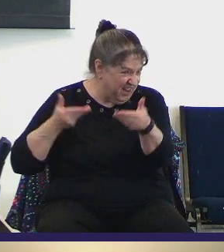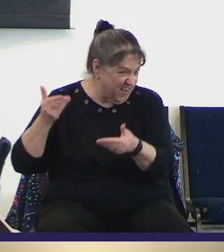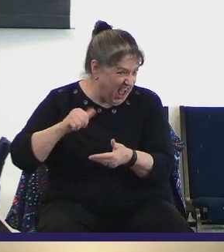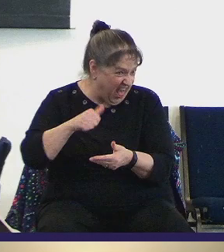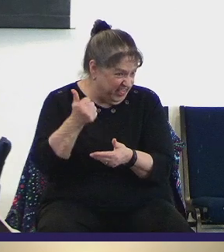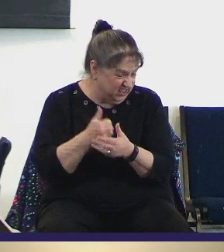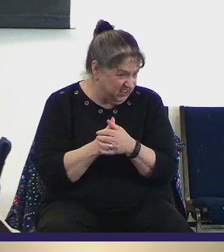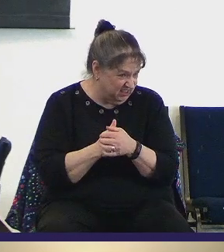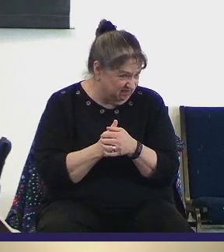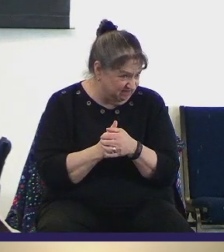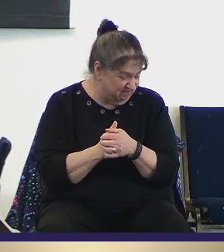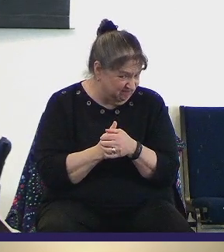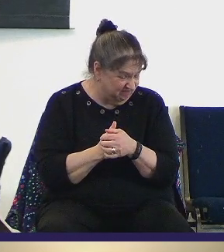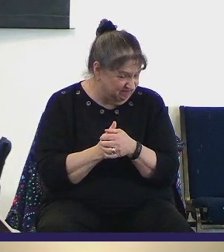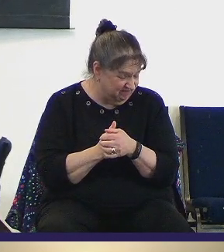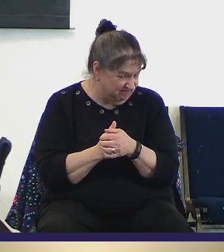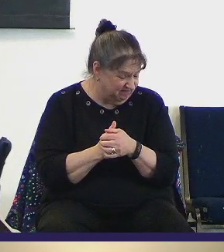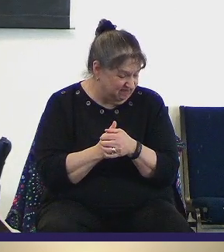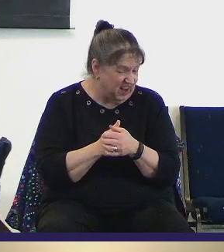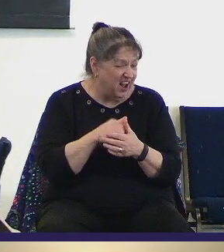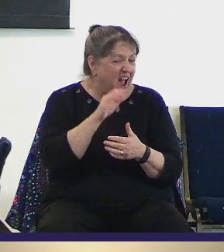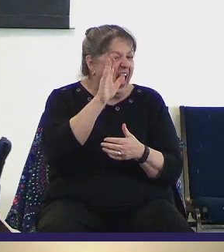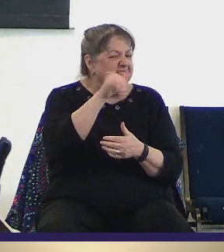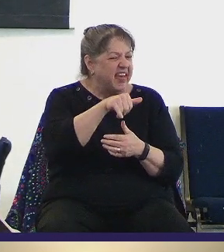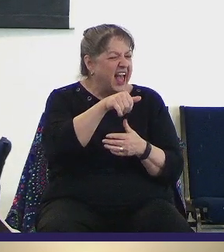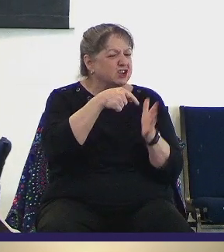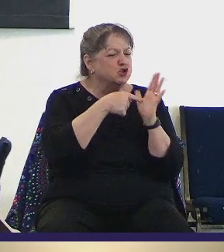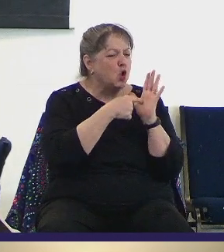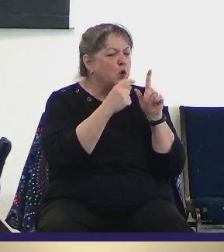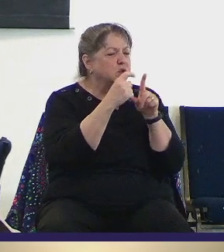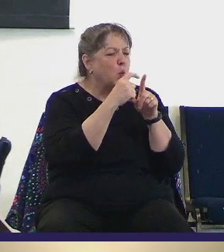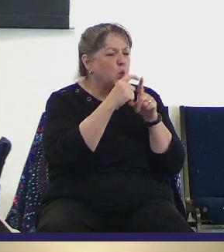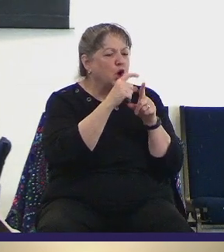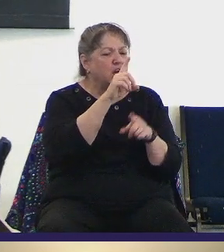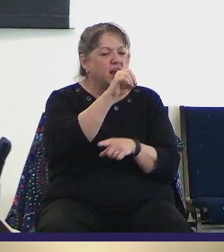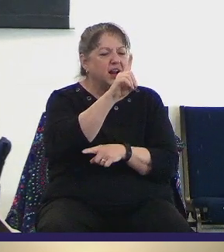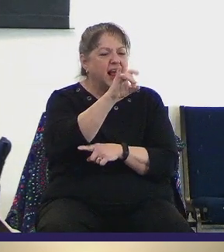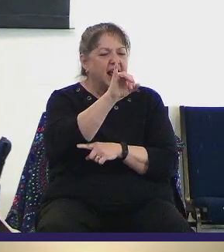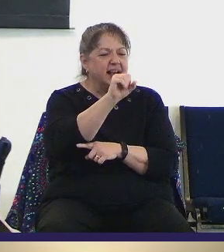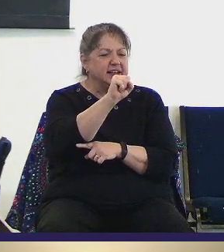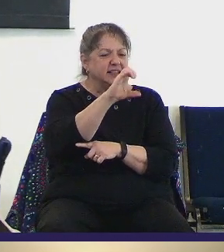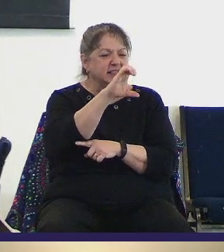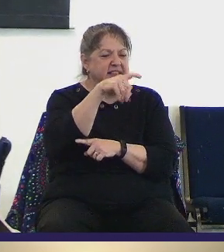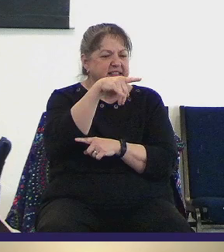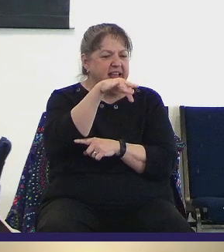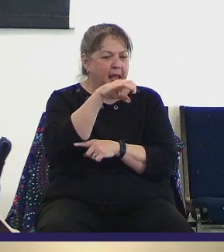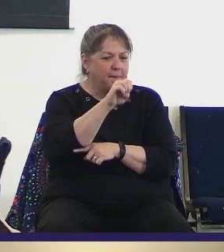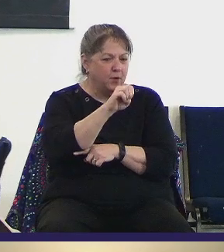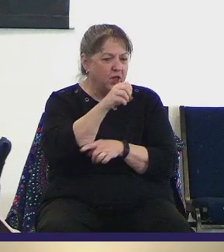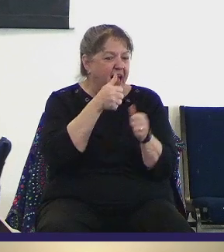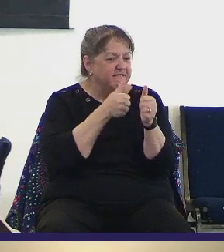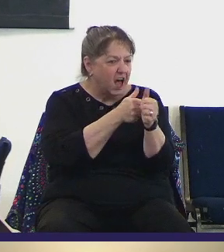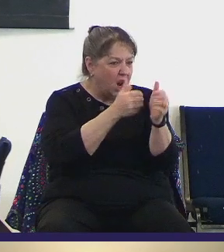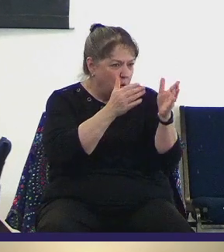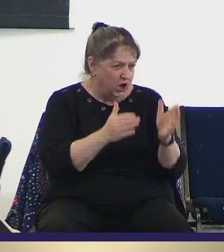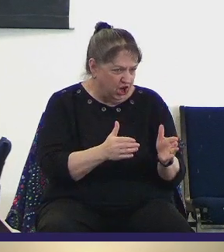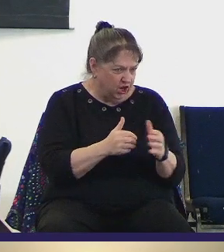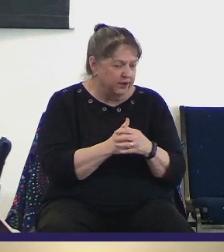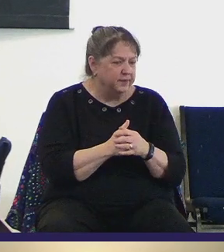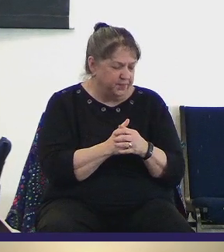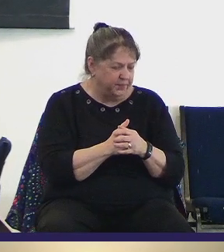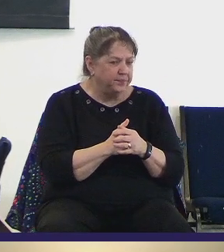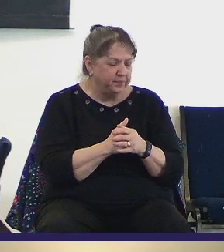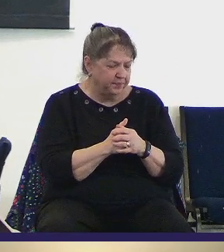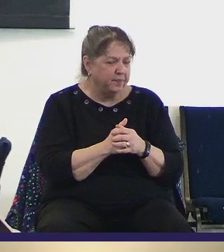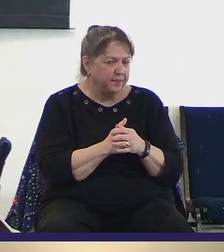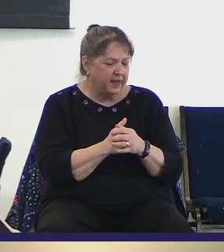So a disciple is someone who accepts and therefore spreads the message or spreads the